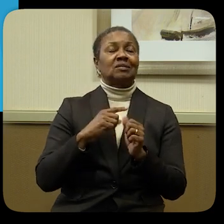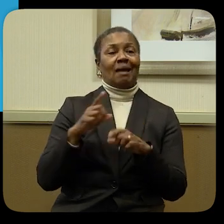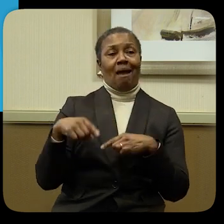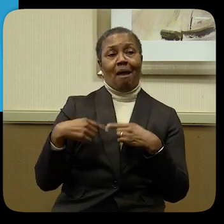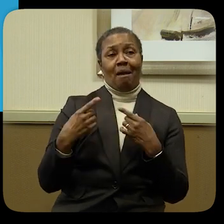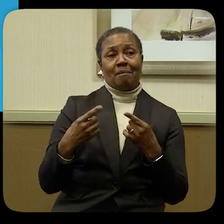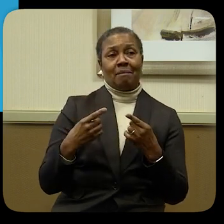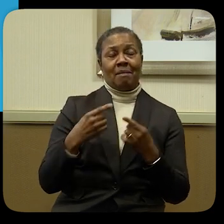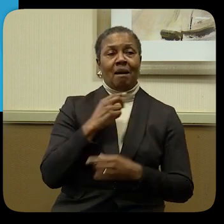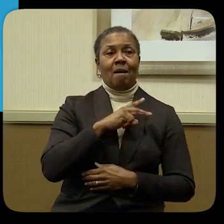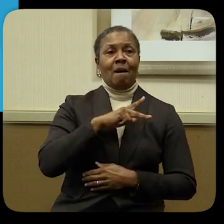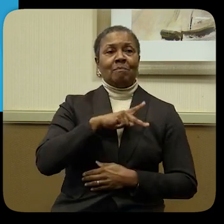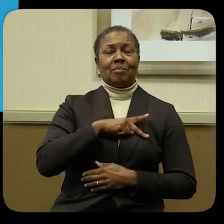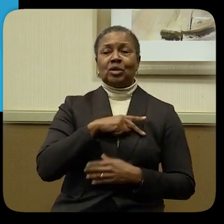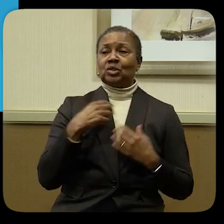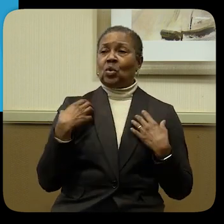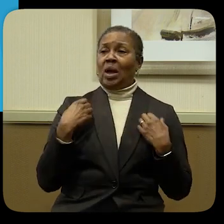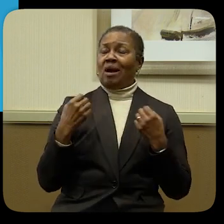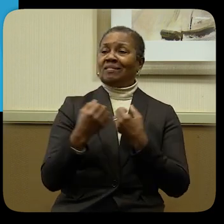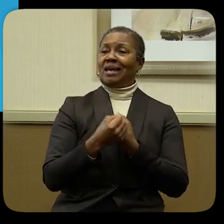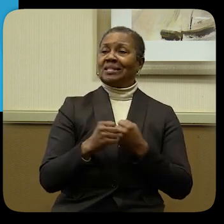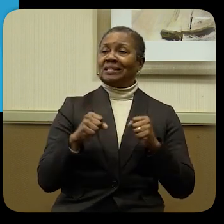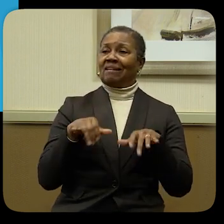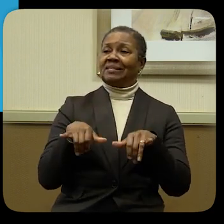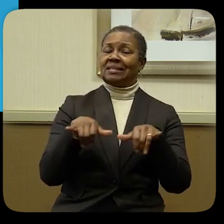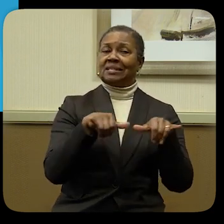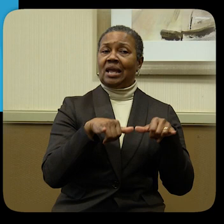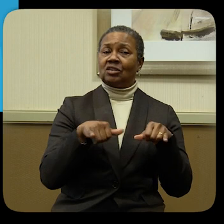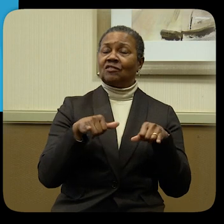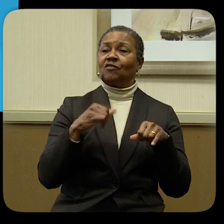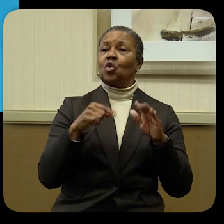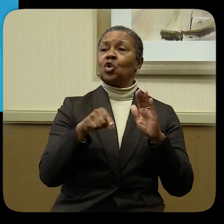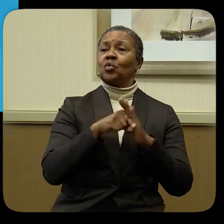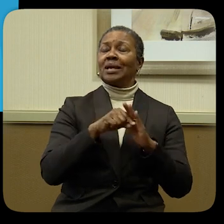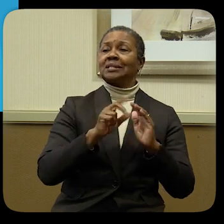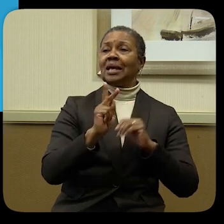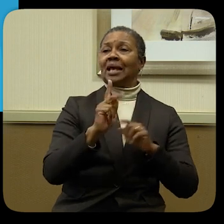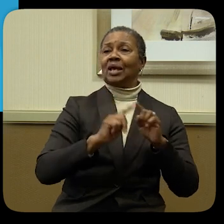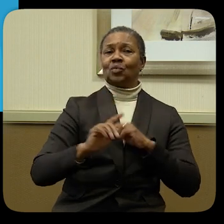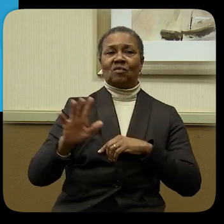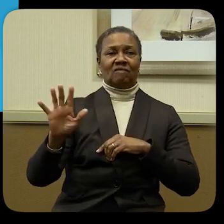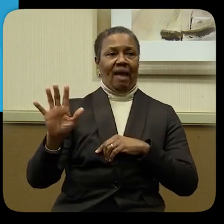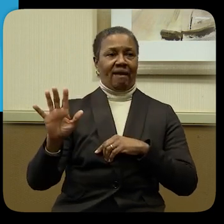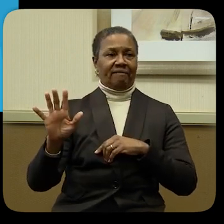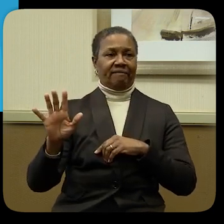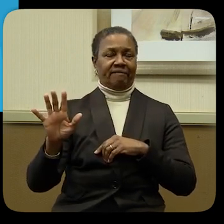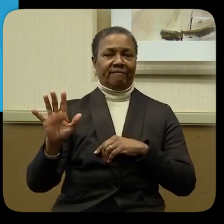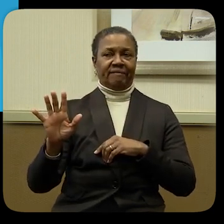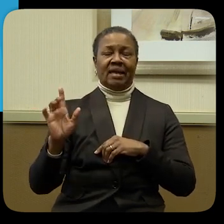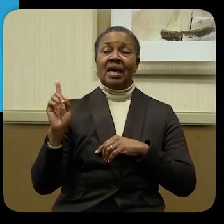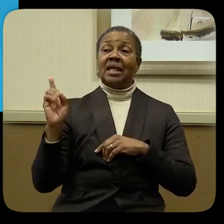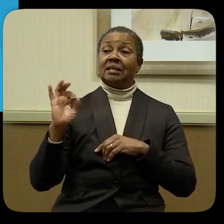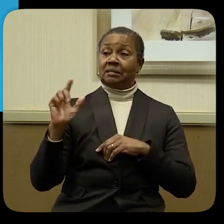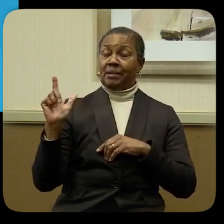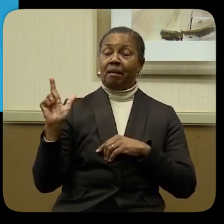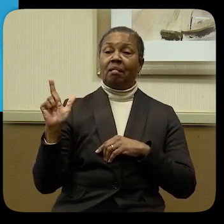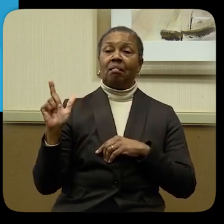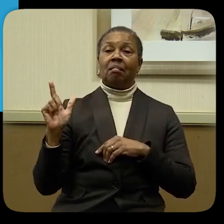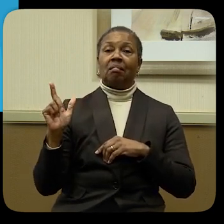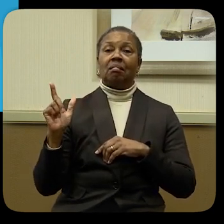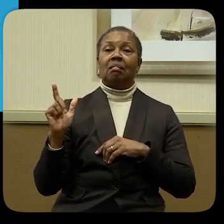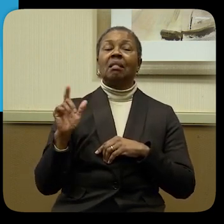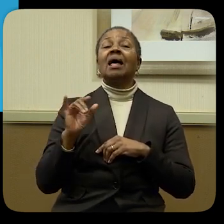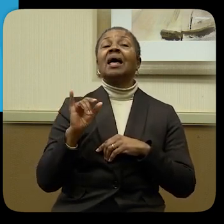time personal health and safety standards for grades K through 5. And so this bill